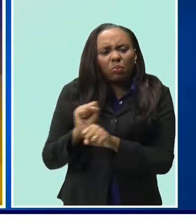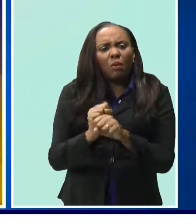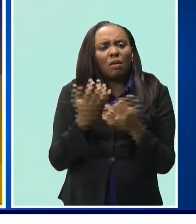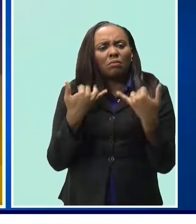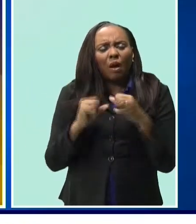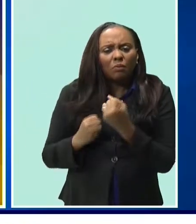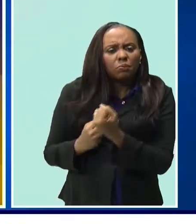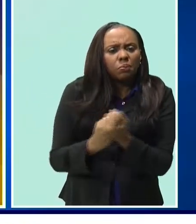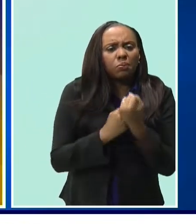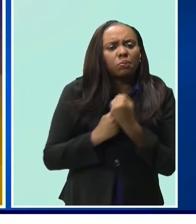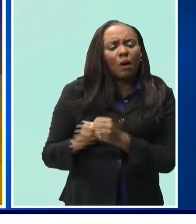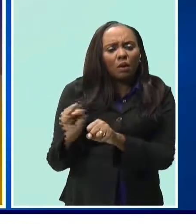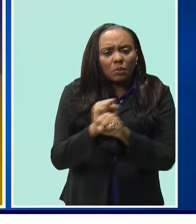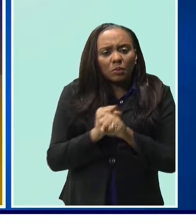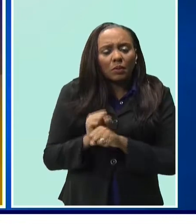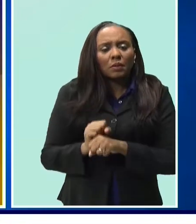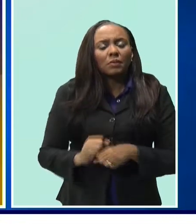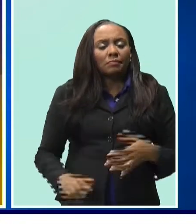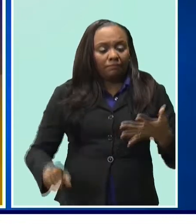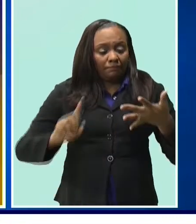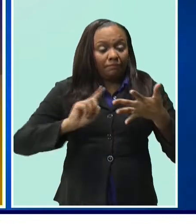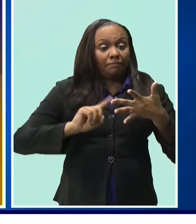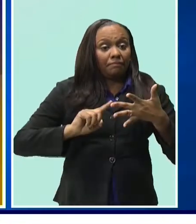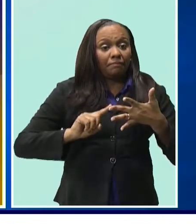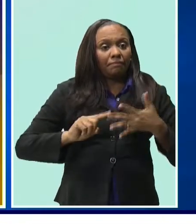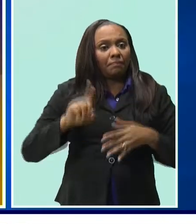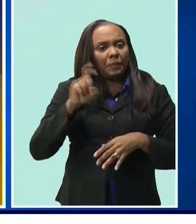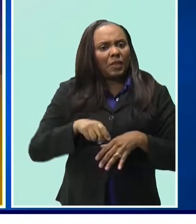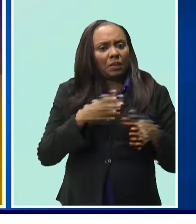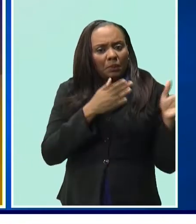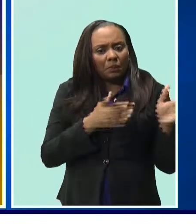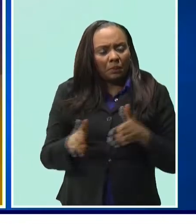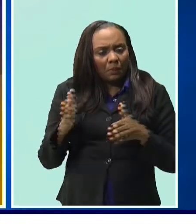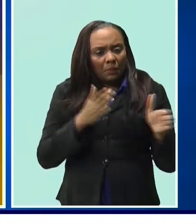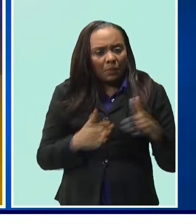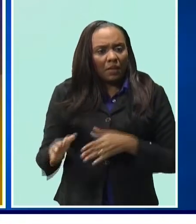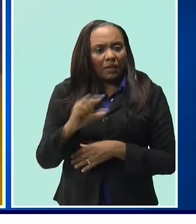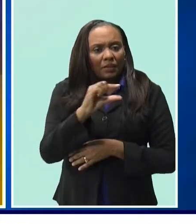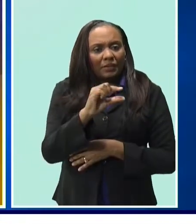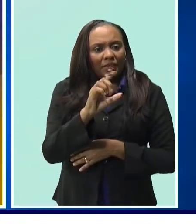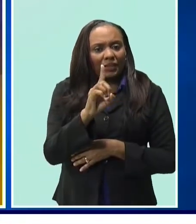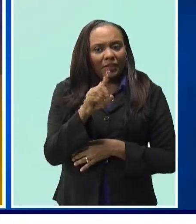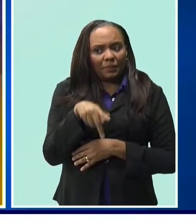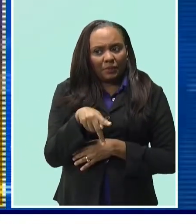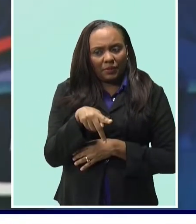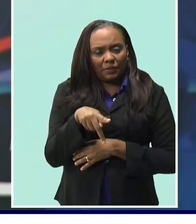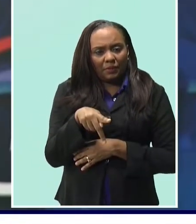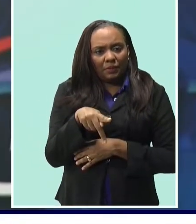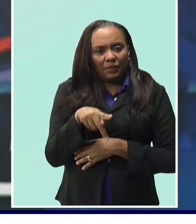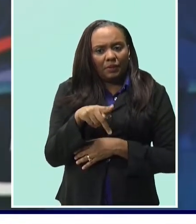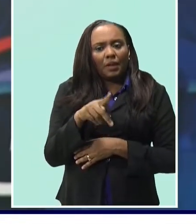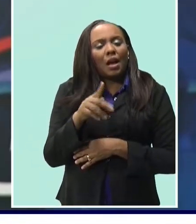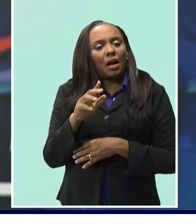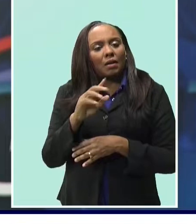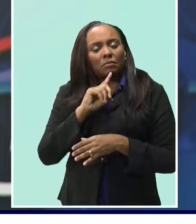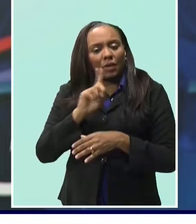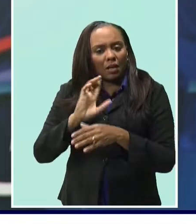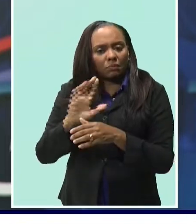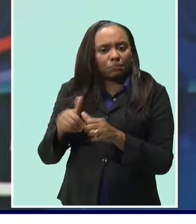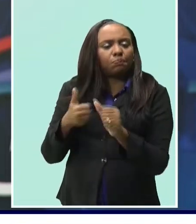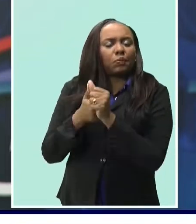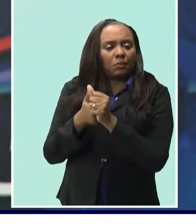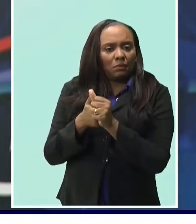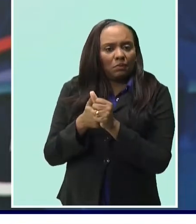the recovery. Third, we would need a fiscal plan to bring debt to GDP levels back in alignment. Mr. Rosenblatt